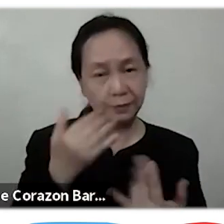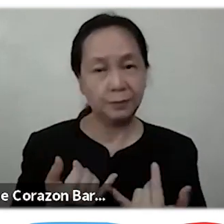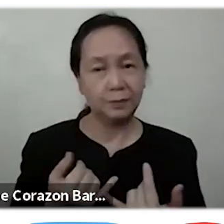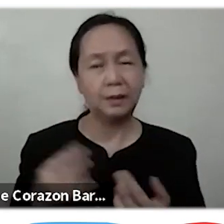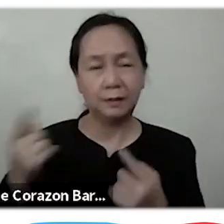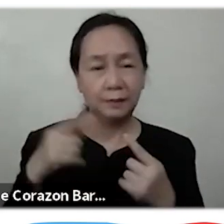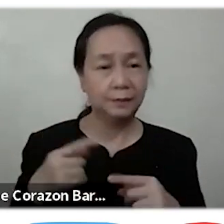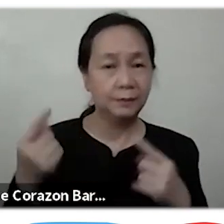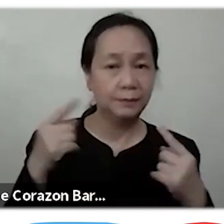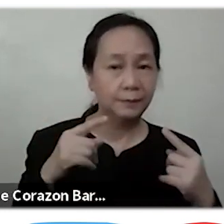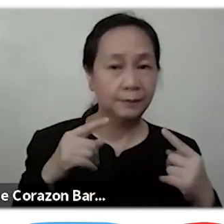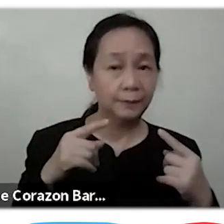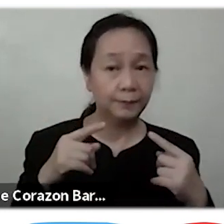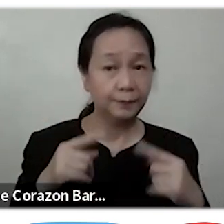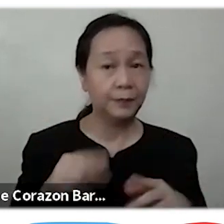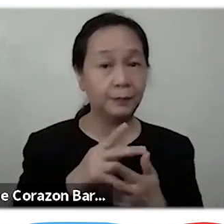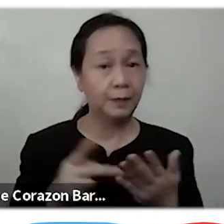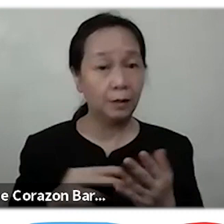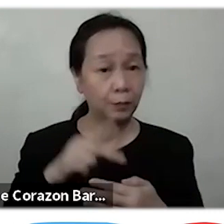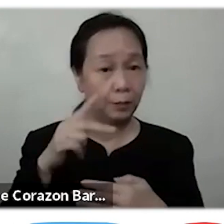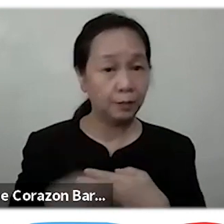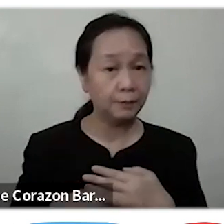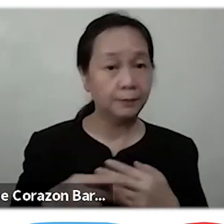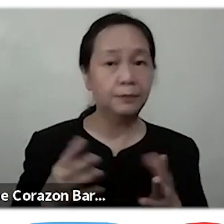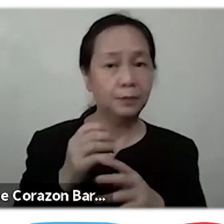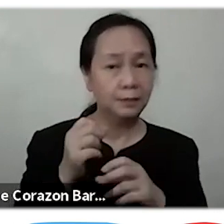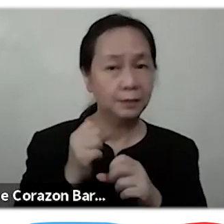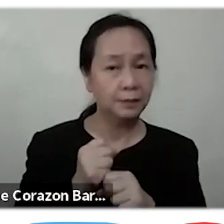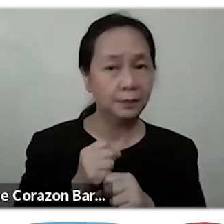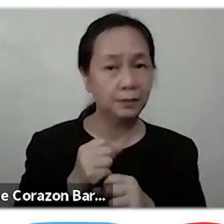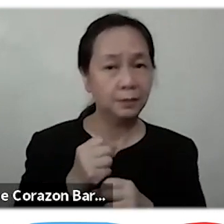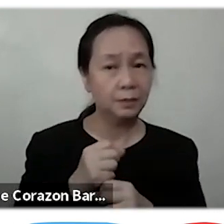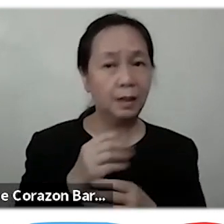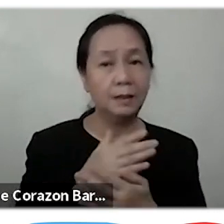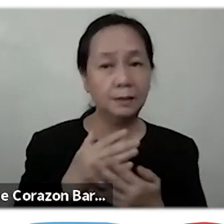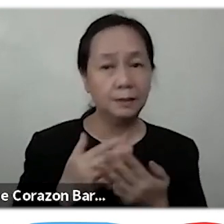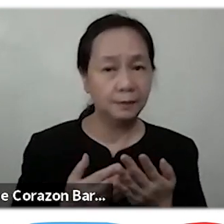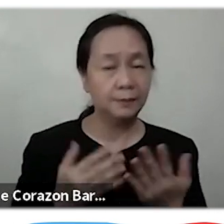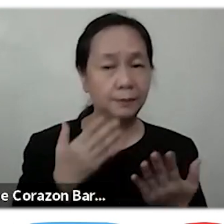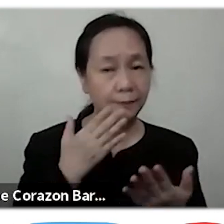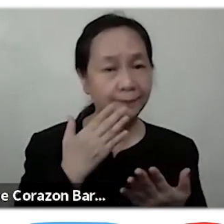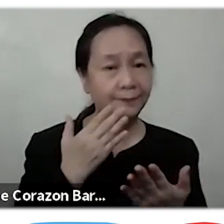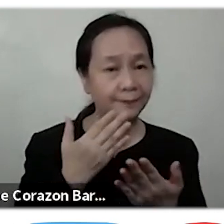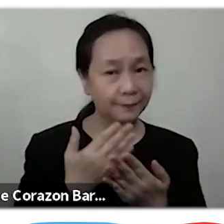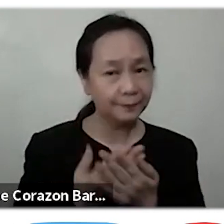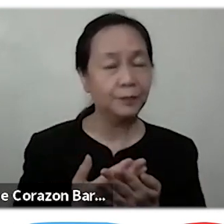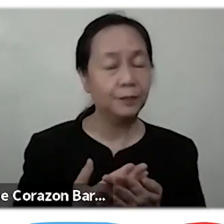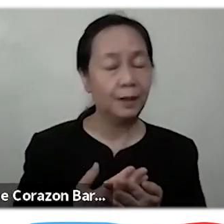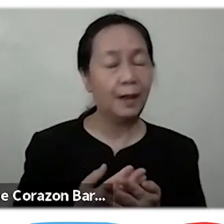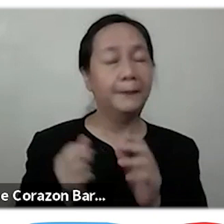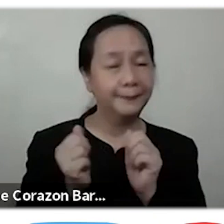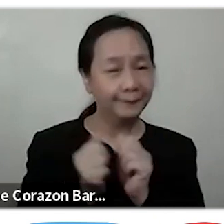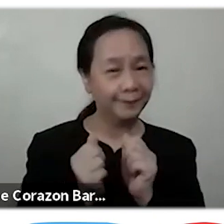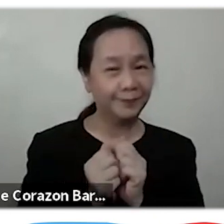to be the part of program to get some good foods or good people, good company, and all